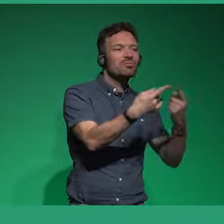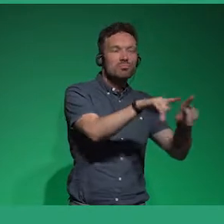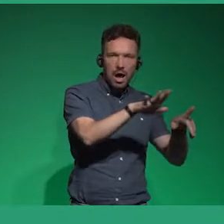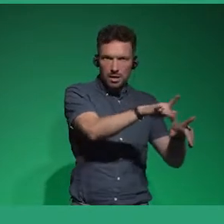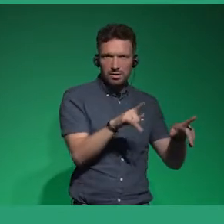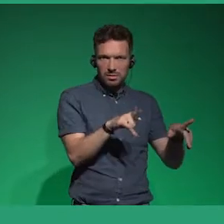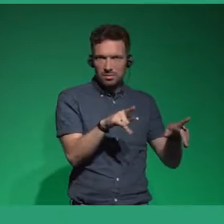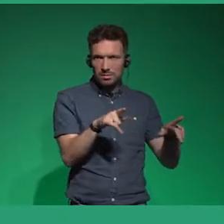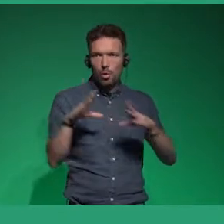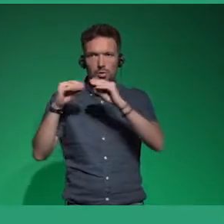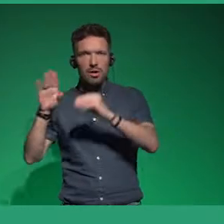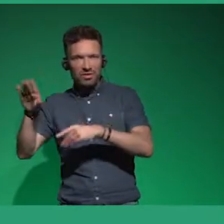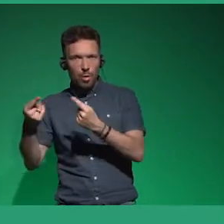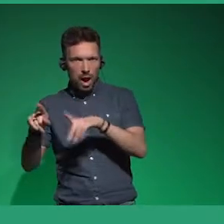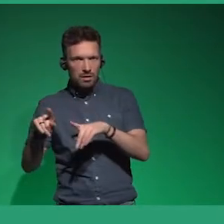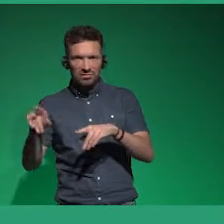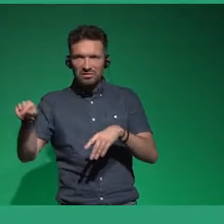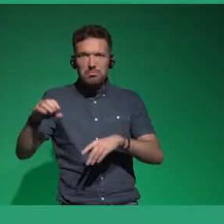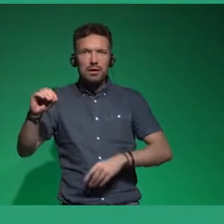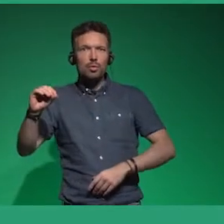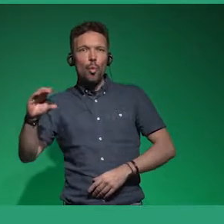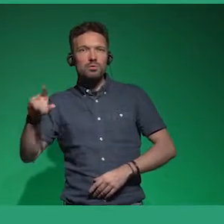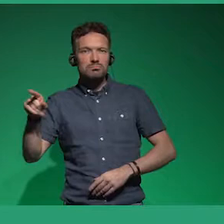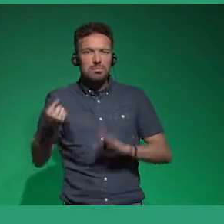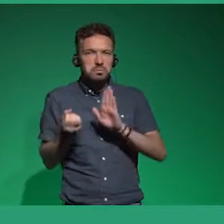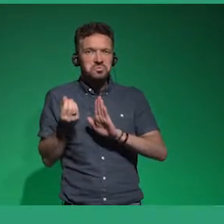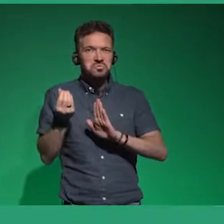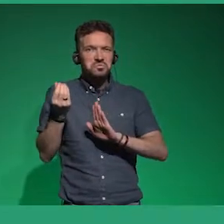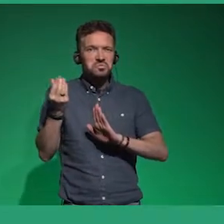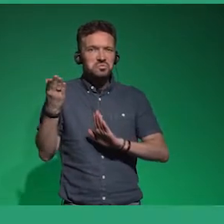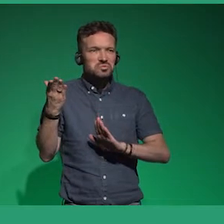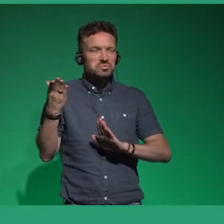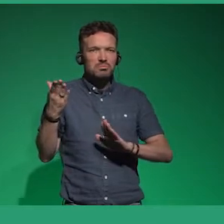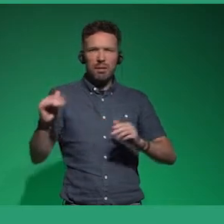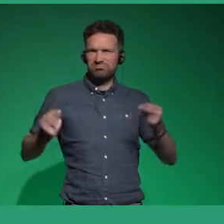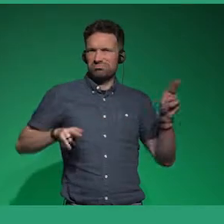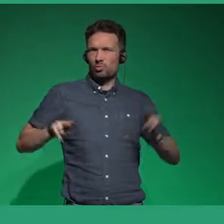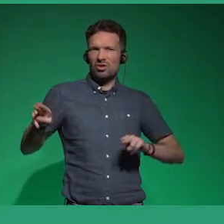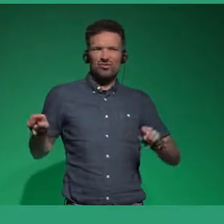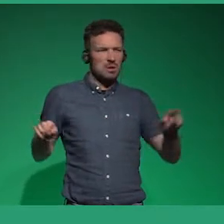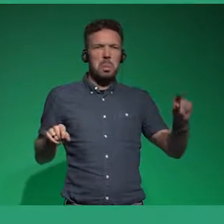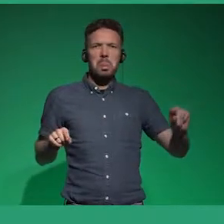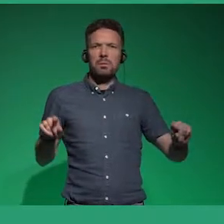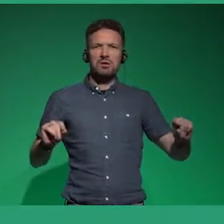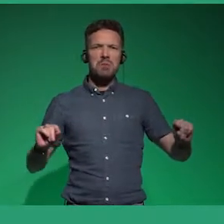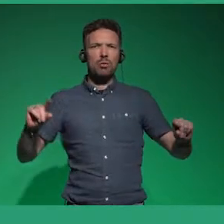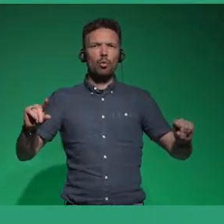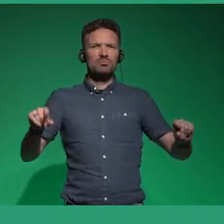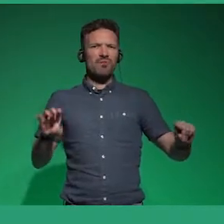Jenis mungkin sekarang ditemukan diteliti biar dia lebih produktif maka lebih besar kan tentu